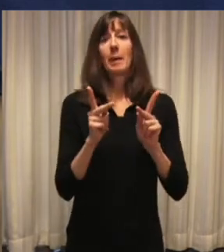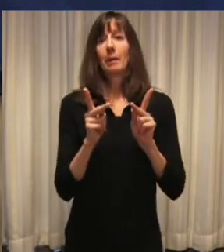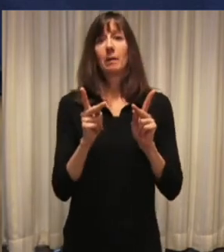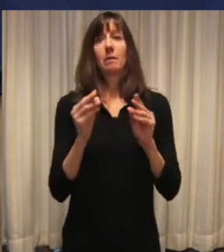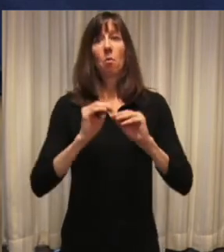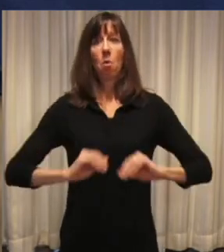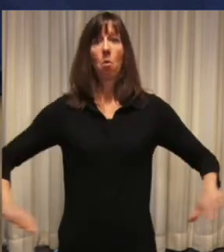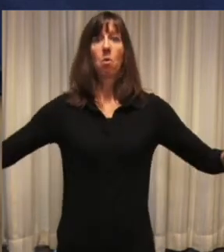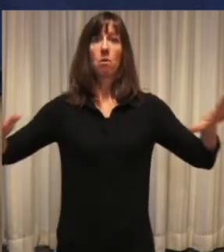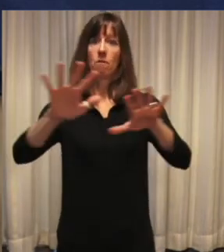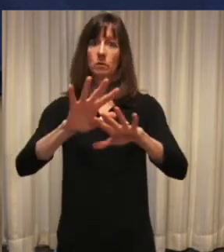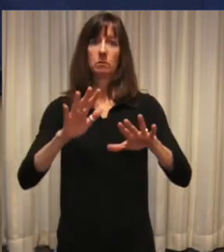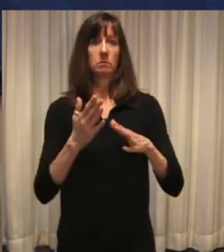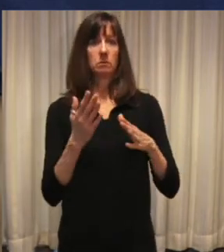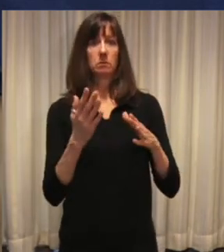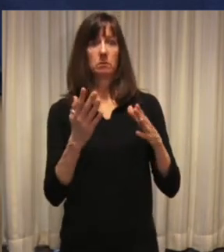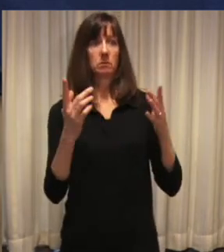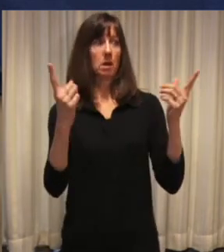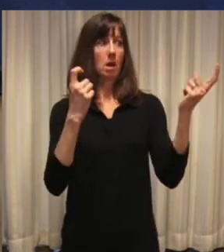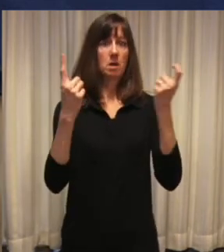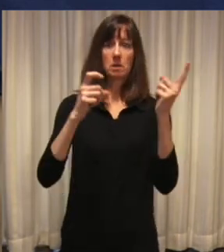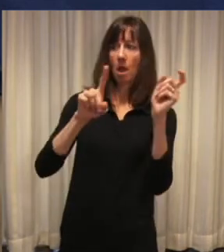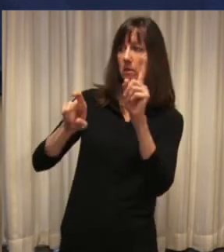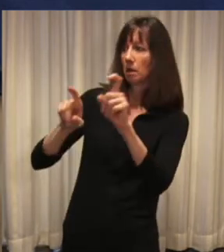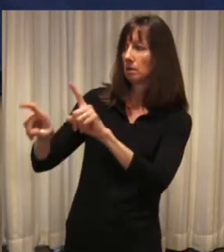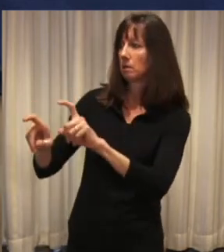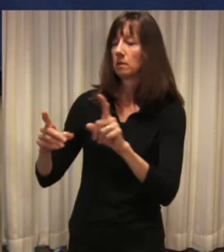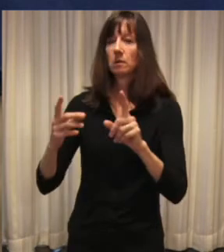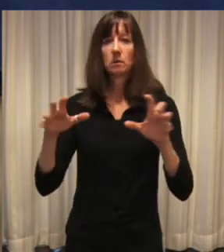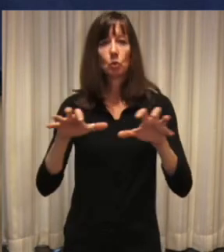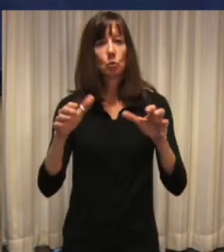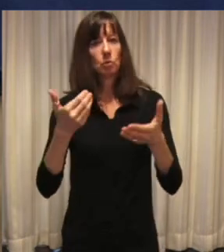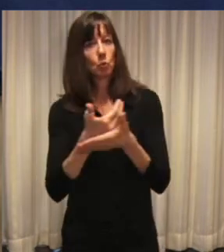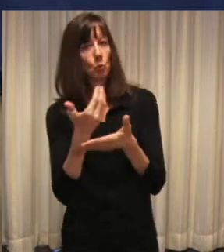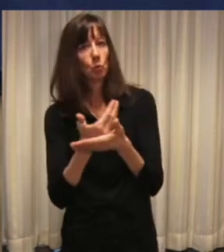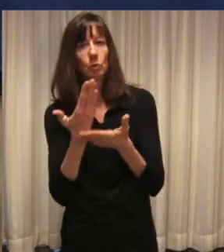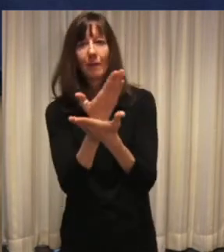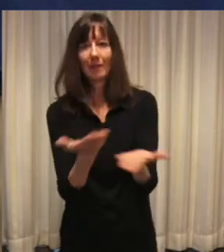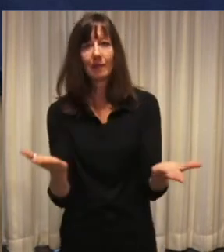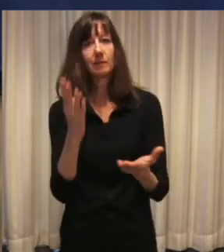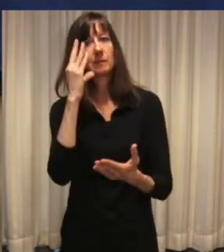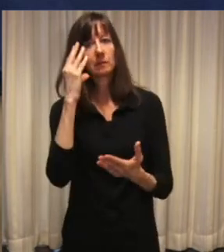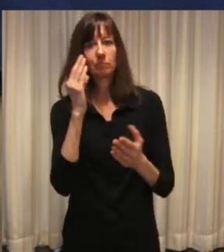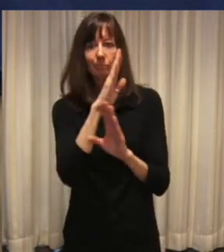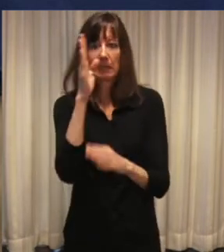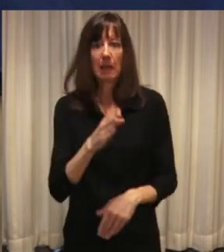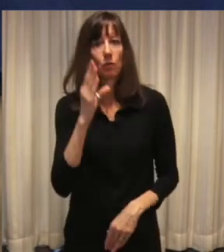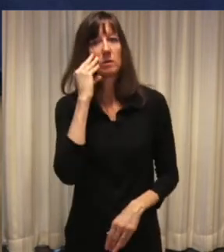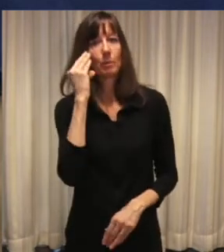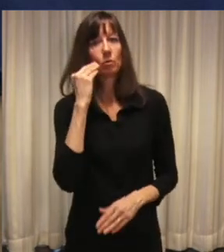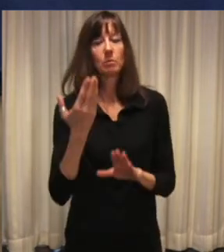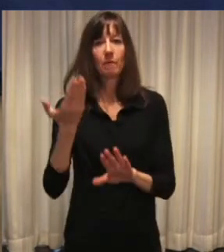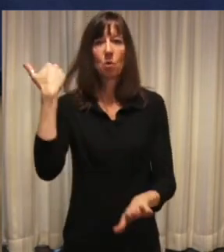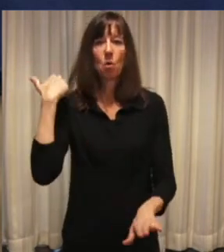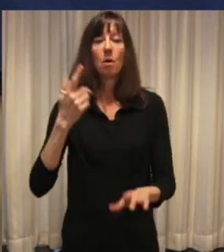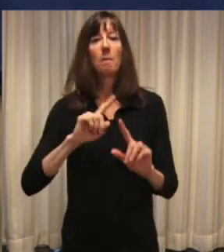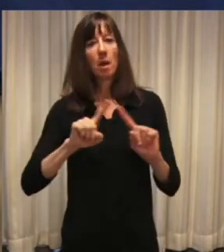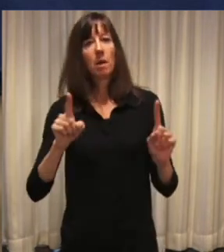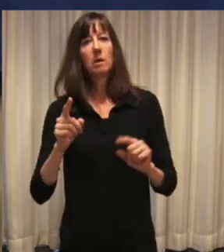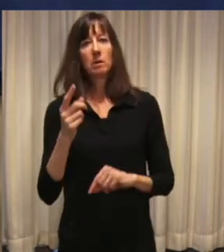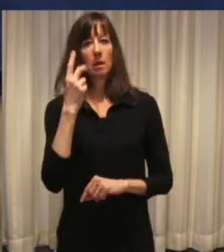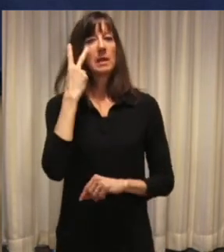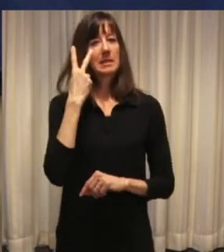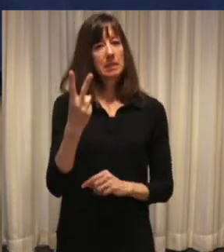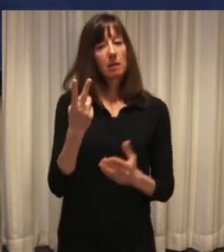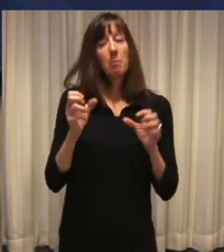We're building capacity here really for the region. I could foresee, especially Greene, that doesn't have a hospital, and others that need